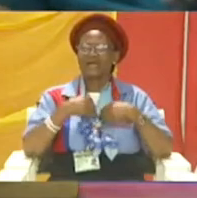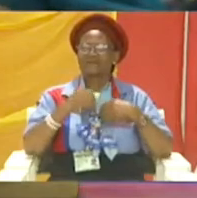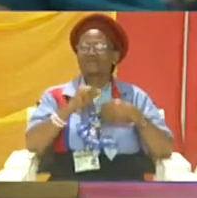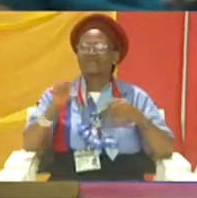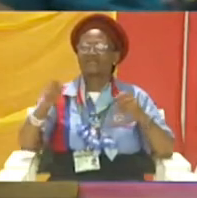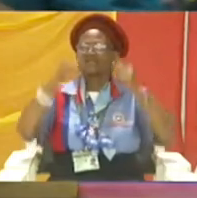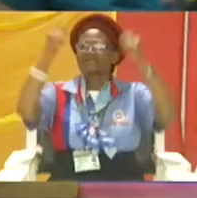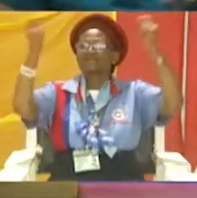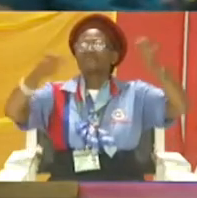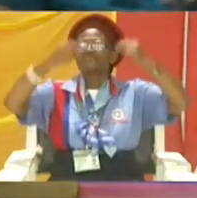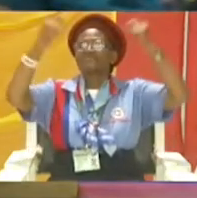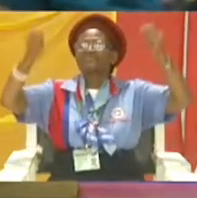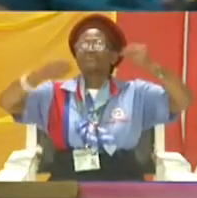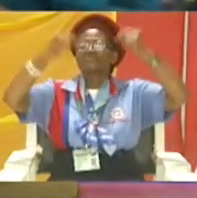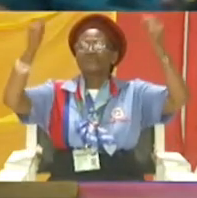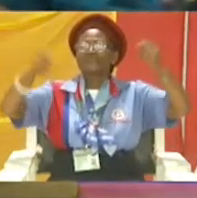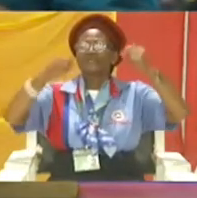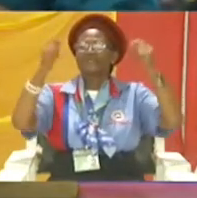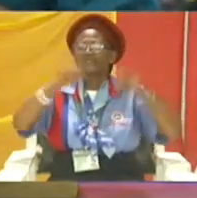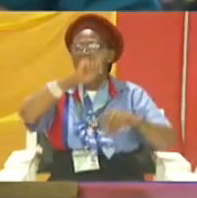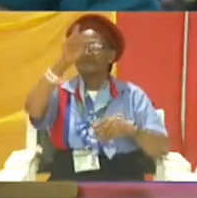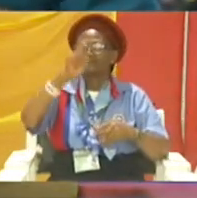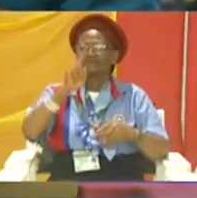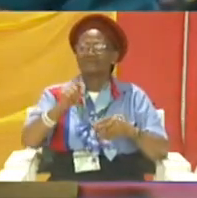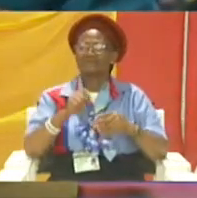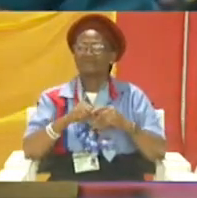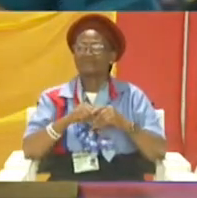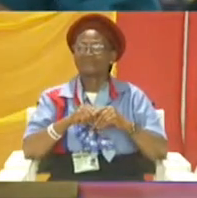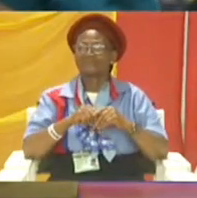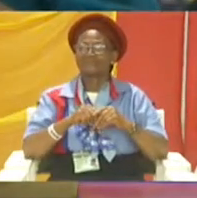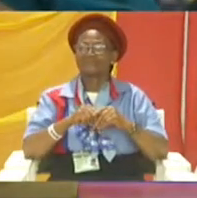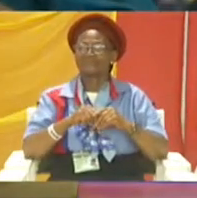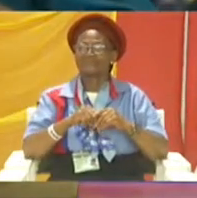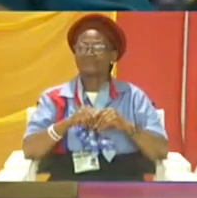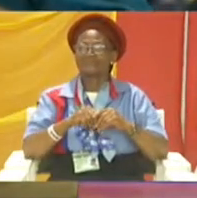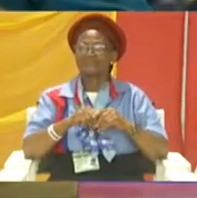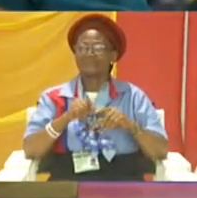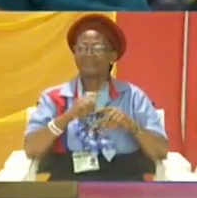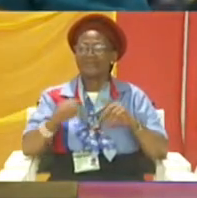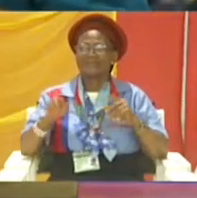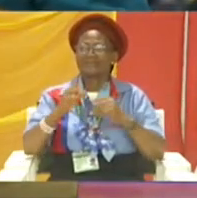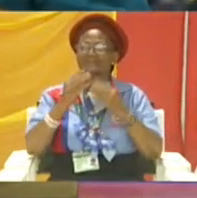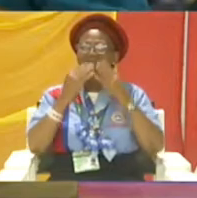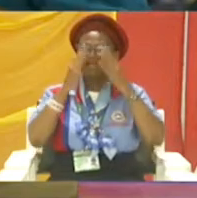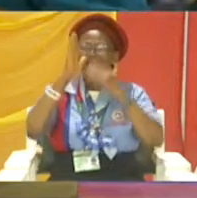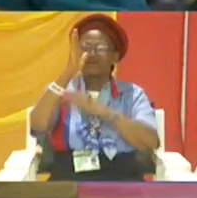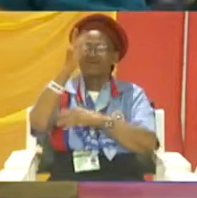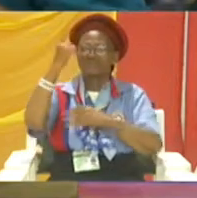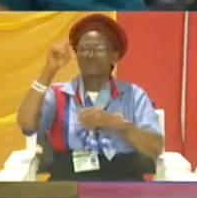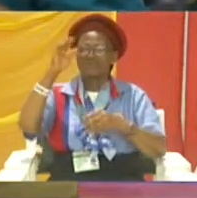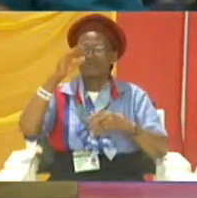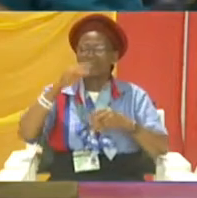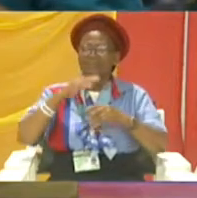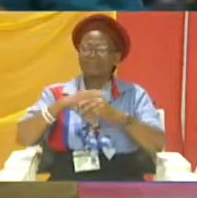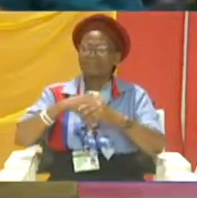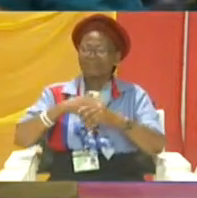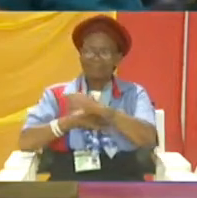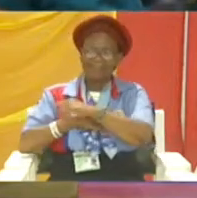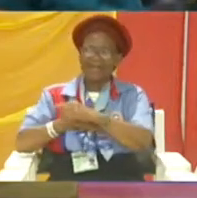na to le ni odun idasile. I thank God for my son who preached at the